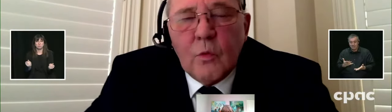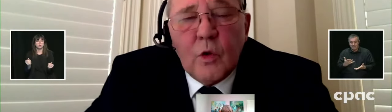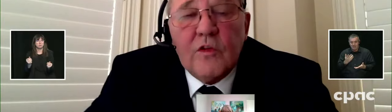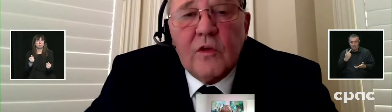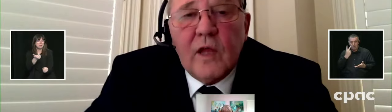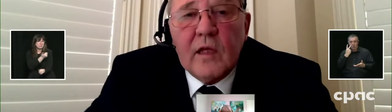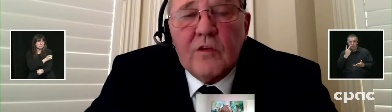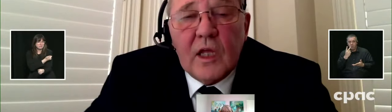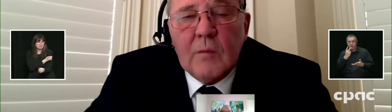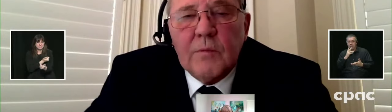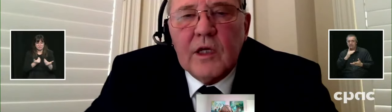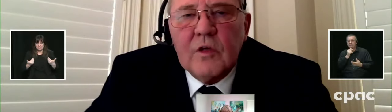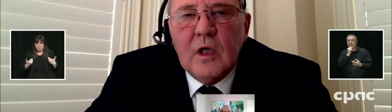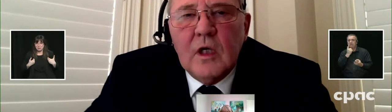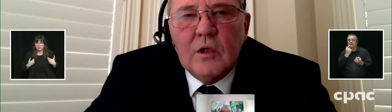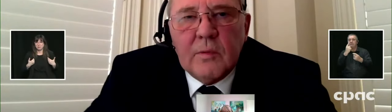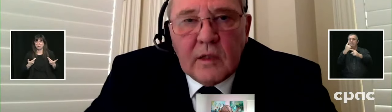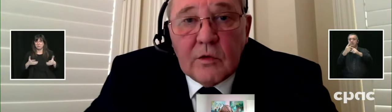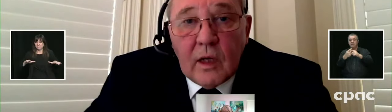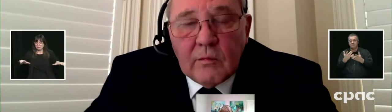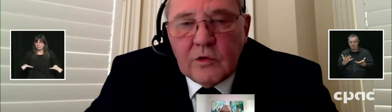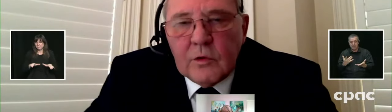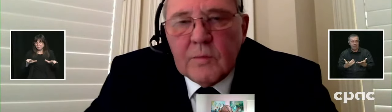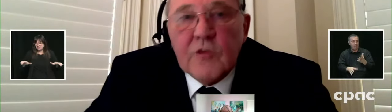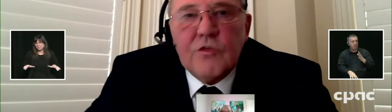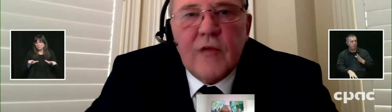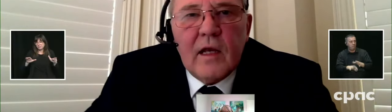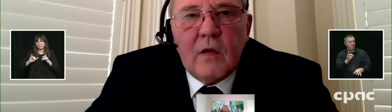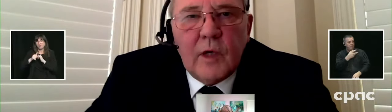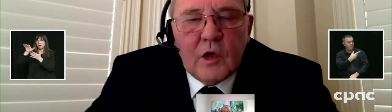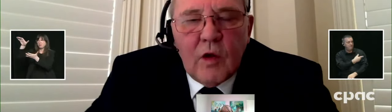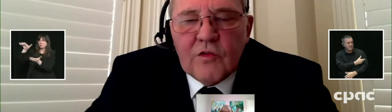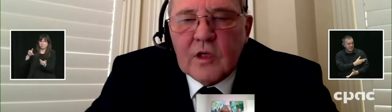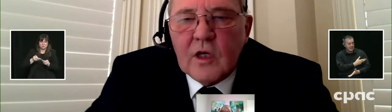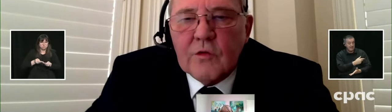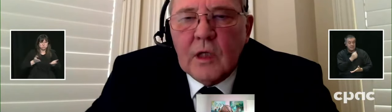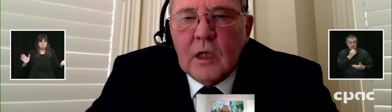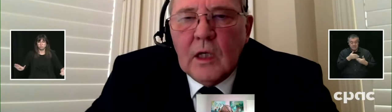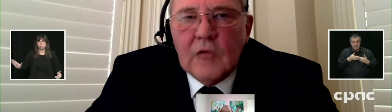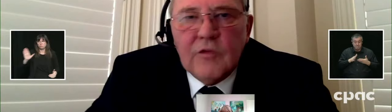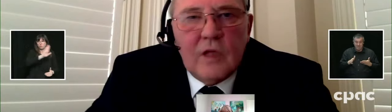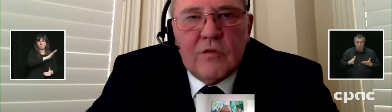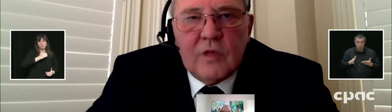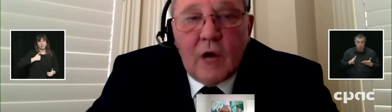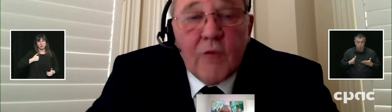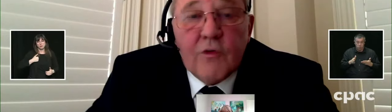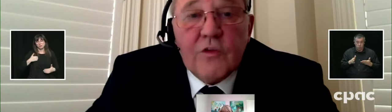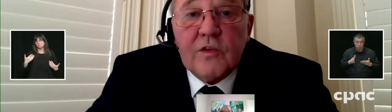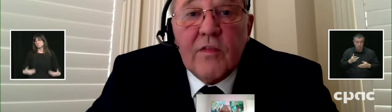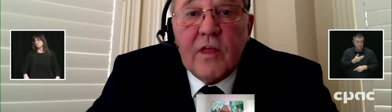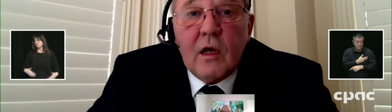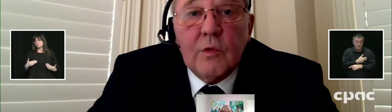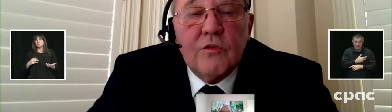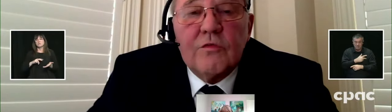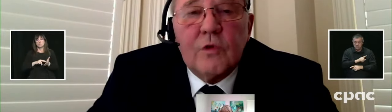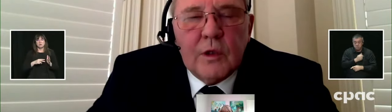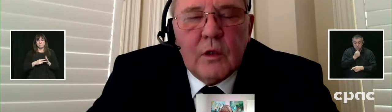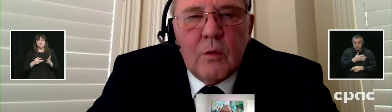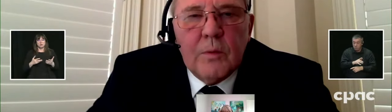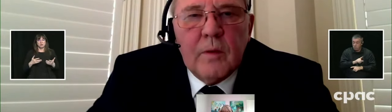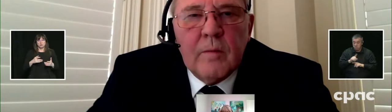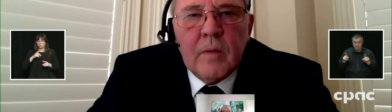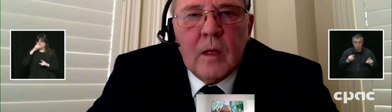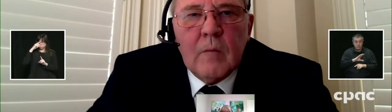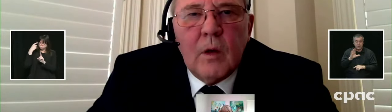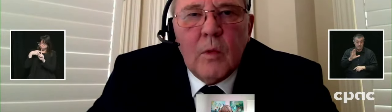exceptional work that is taking place to administer that right across the country it offers us, I think, a reason for real